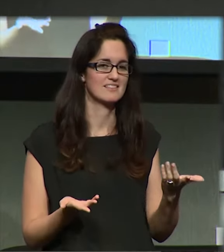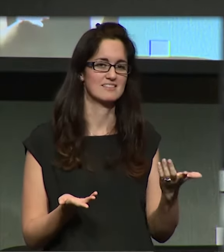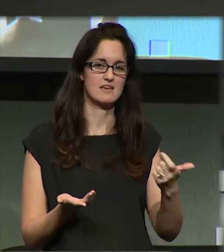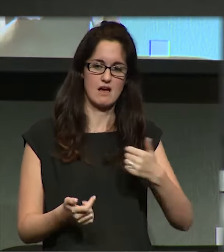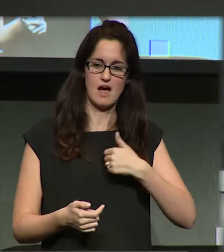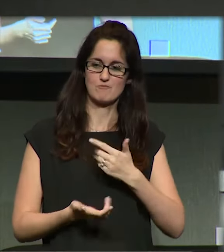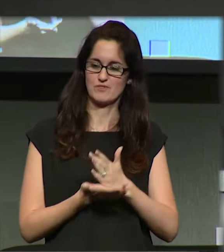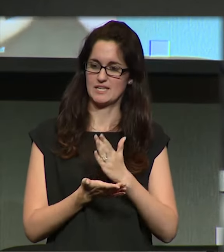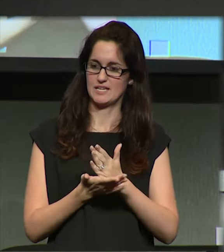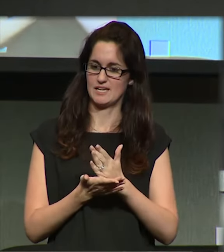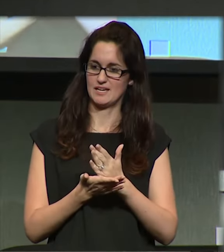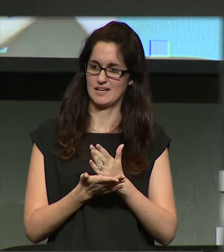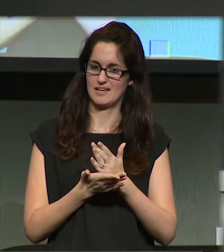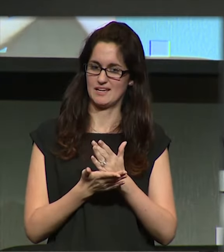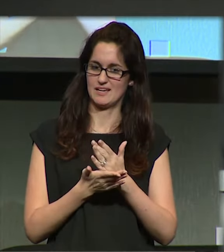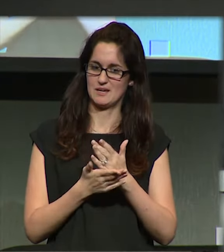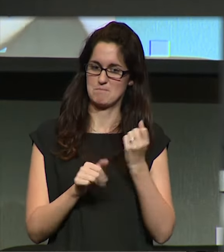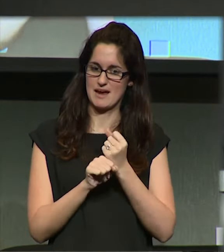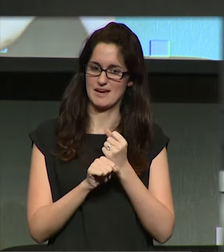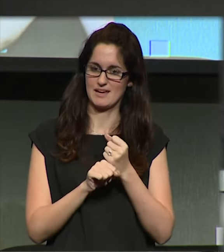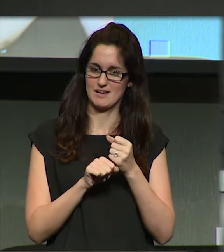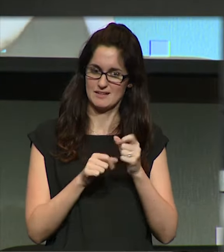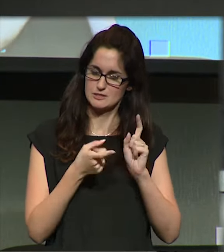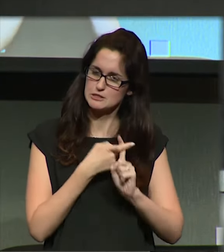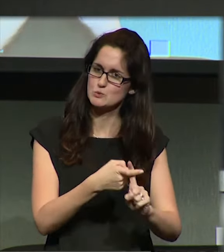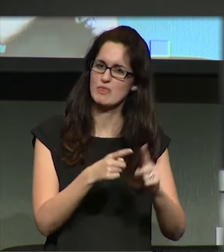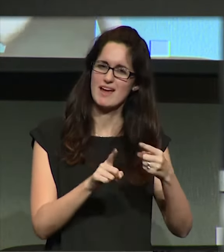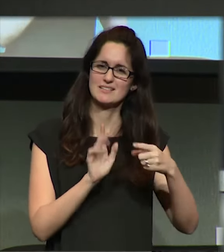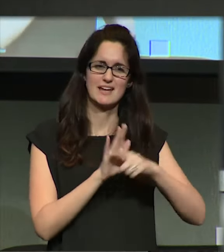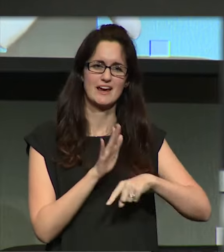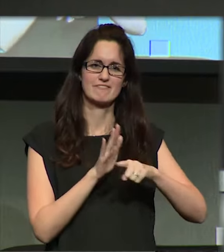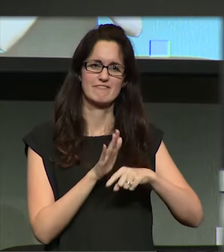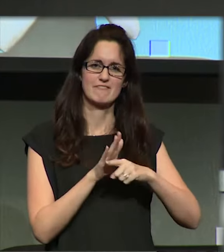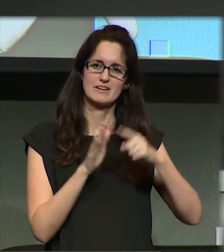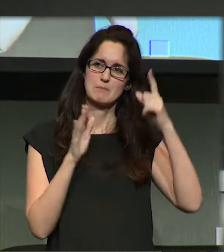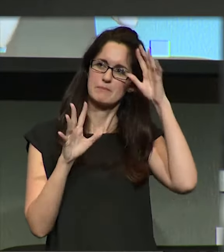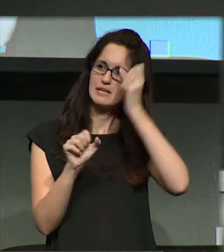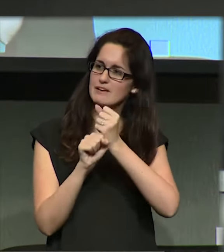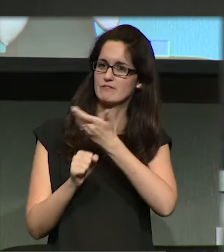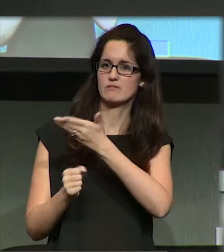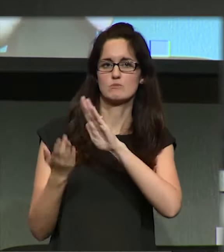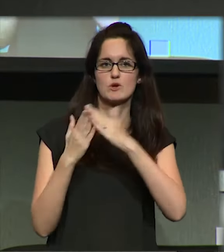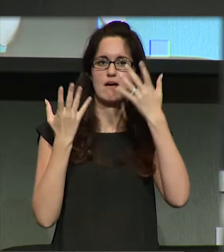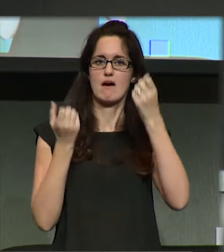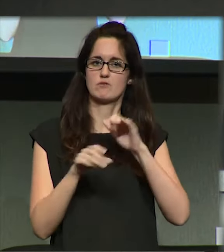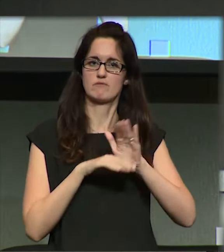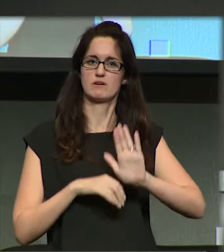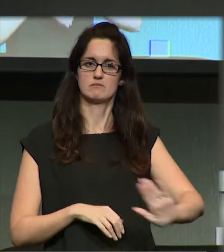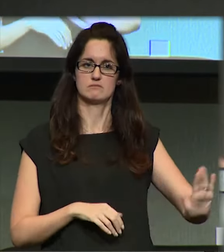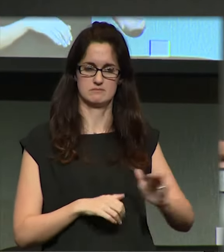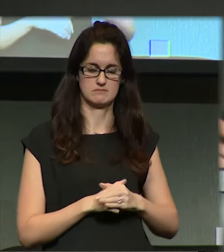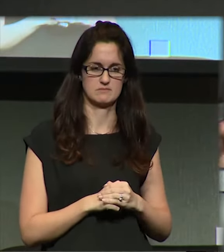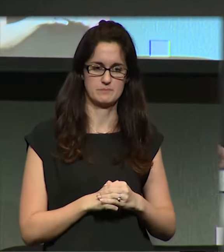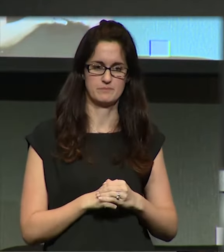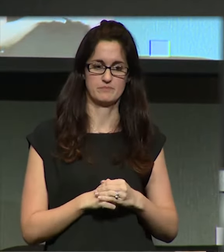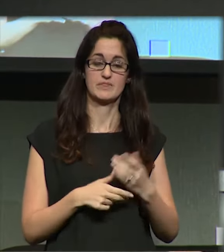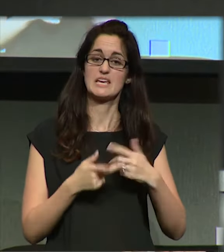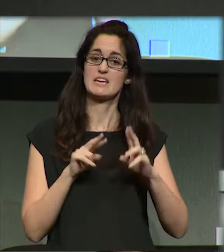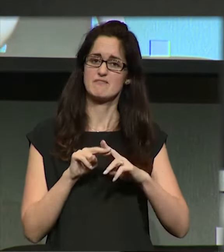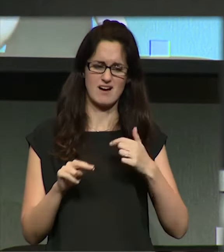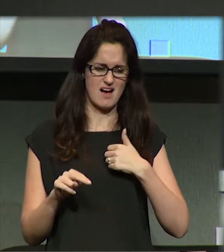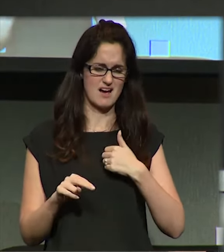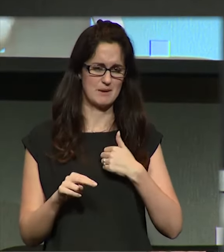in a circumstance where I'm colluding with that perception or that notion of poor health, Aboriginal kids having poor health. If I'm a teacher and I say, hey, this is a